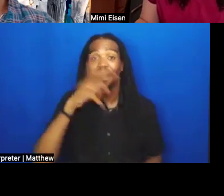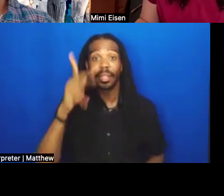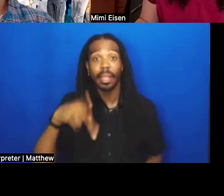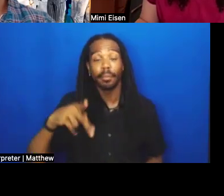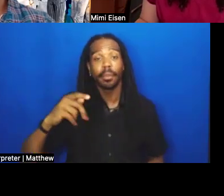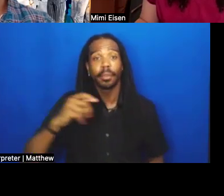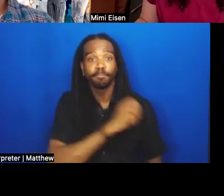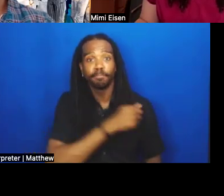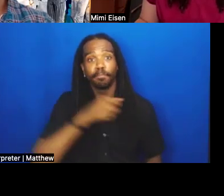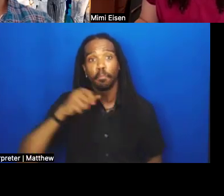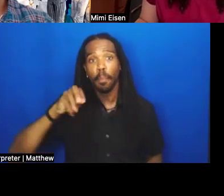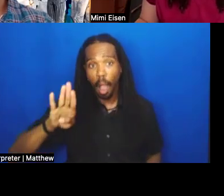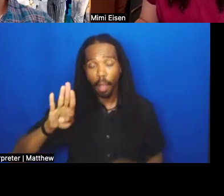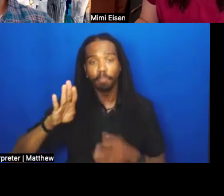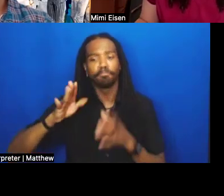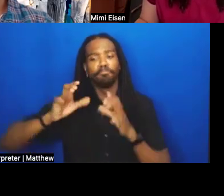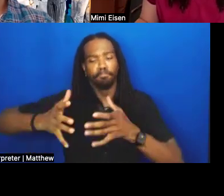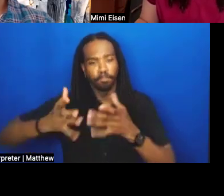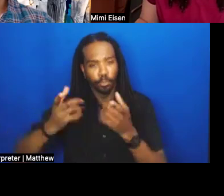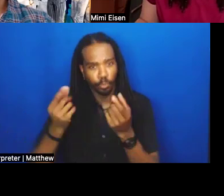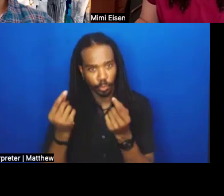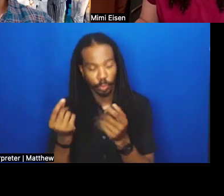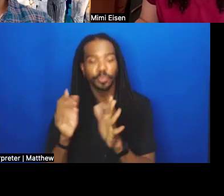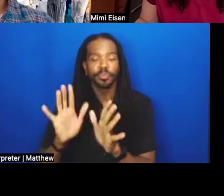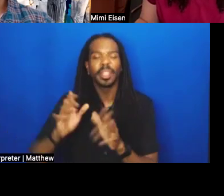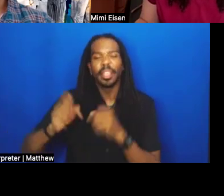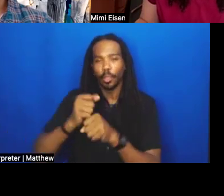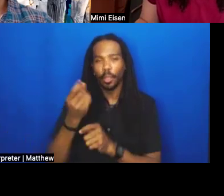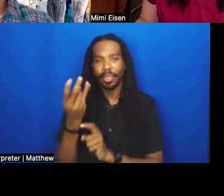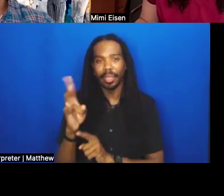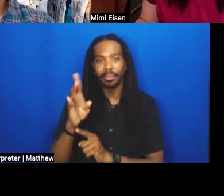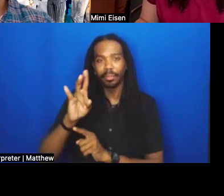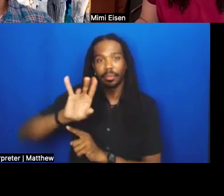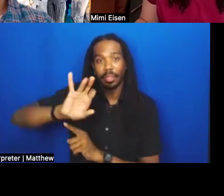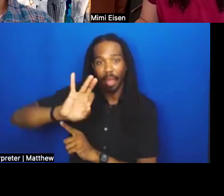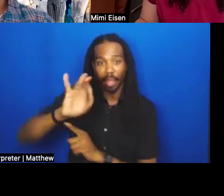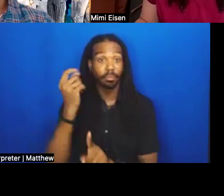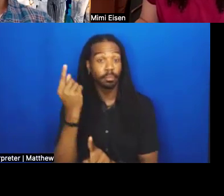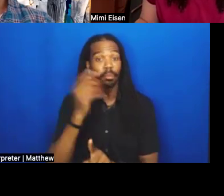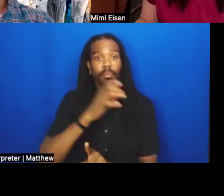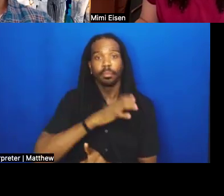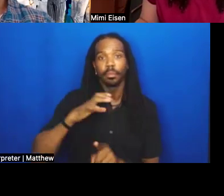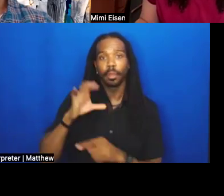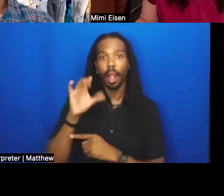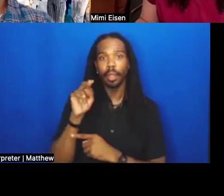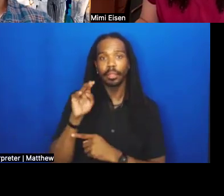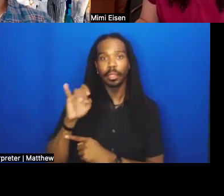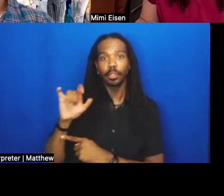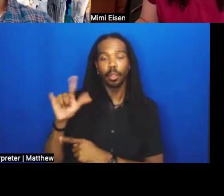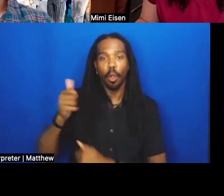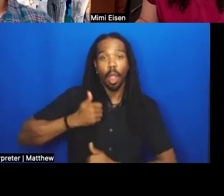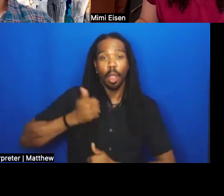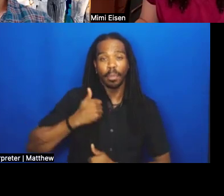1779. So the Continental Army was mostly made up of poor men forced to serve with very little